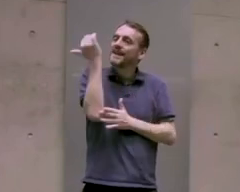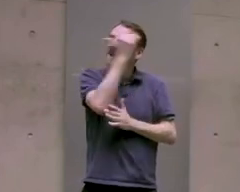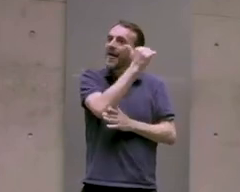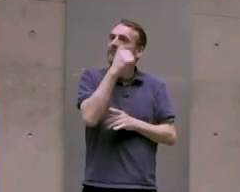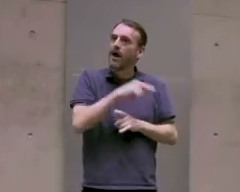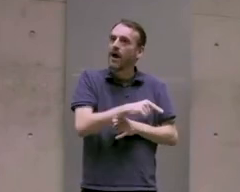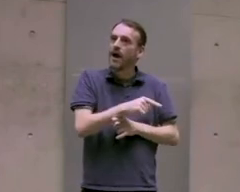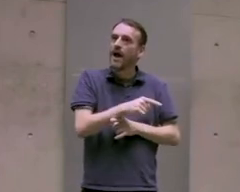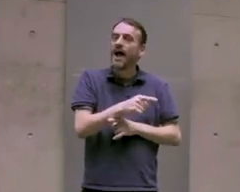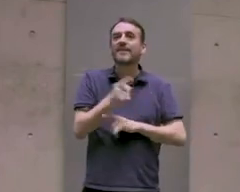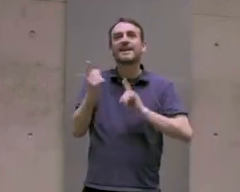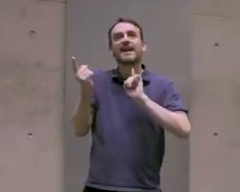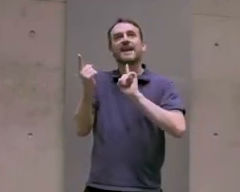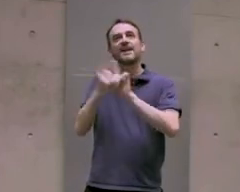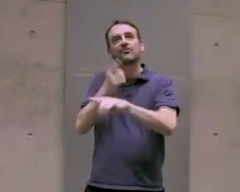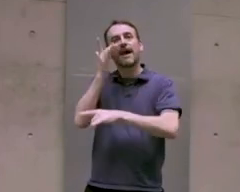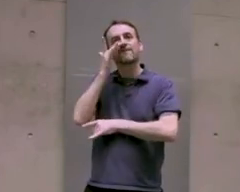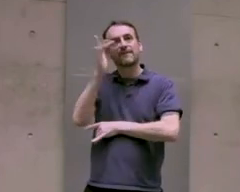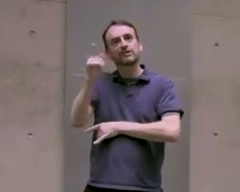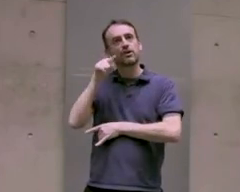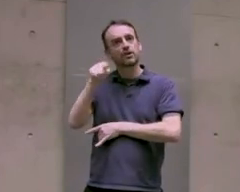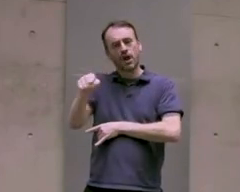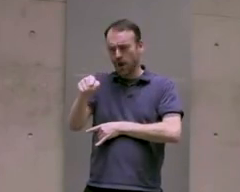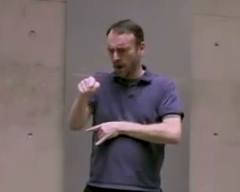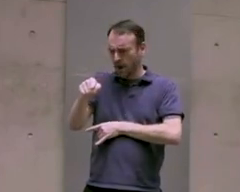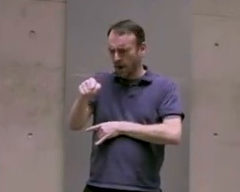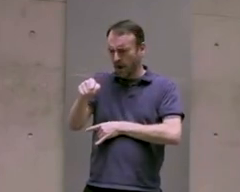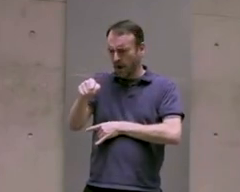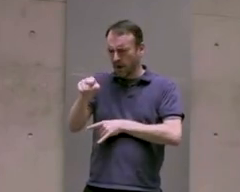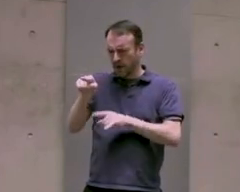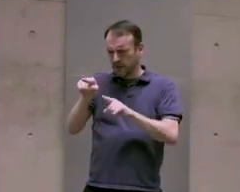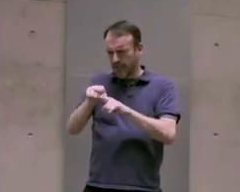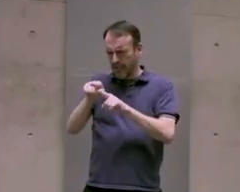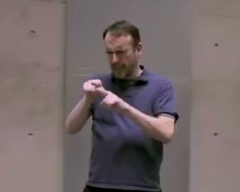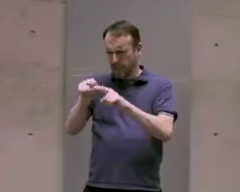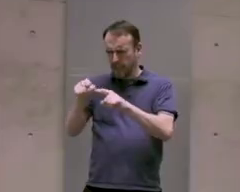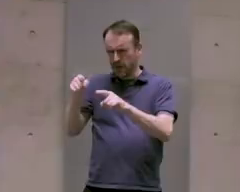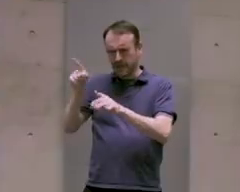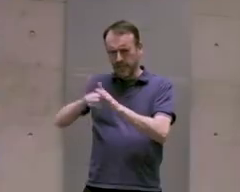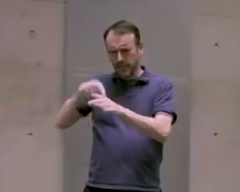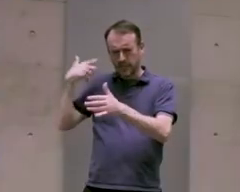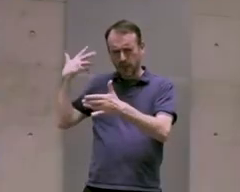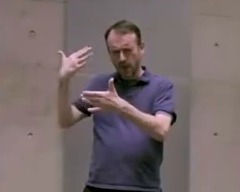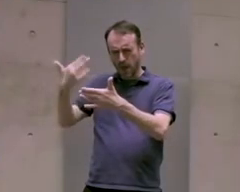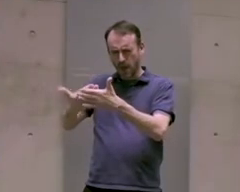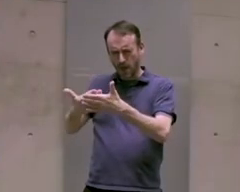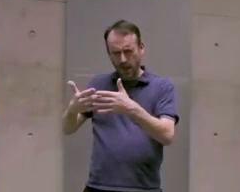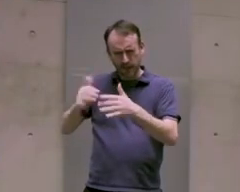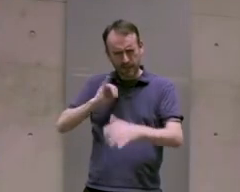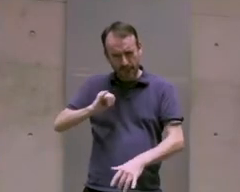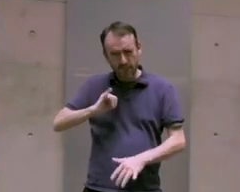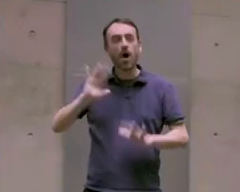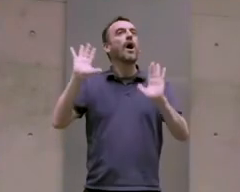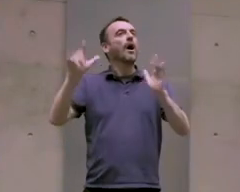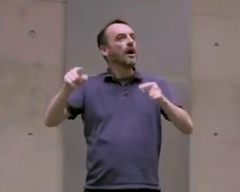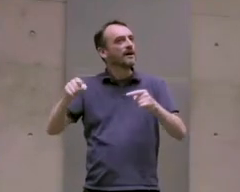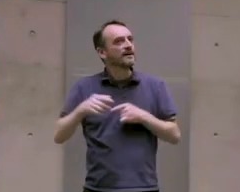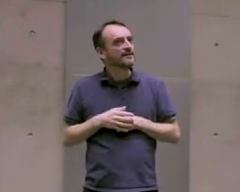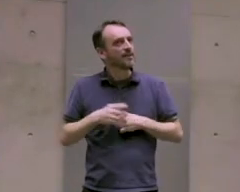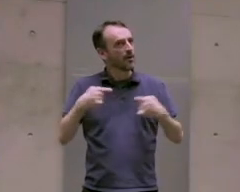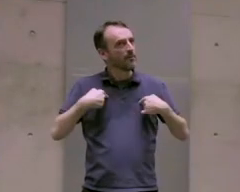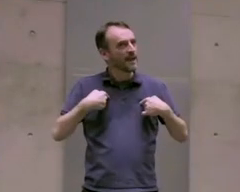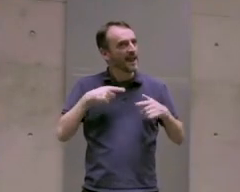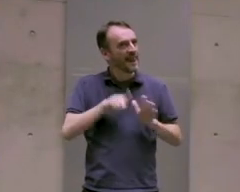fiction folks have been talking about that for like 20 years, which is humbling. I think it was interesting for that